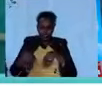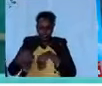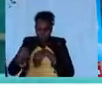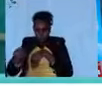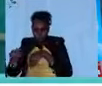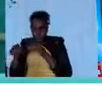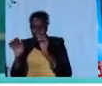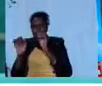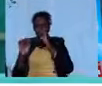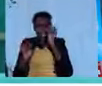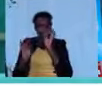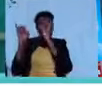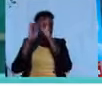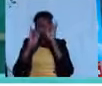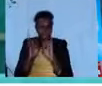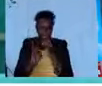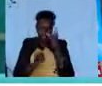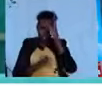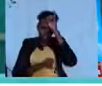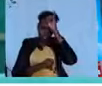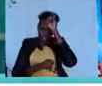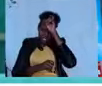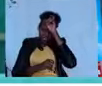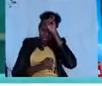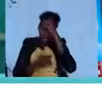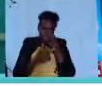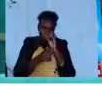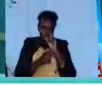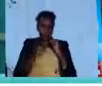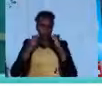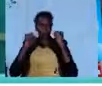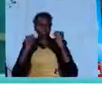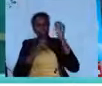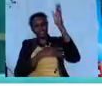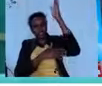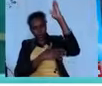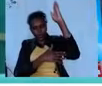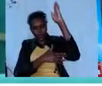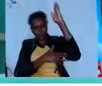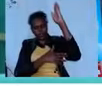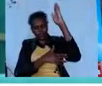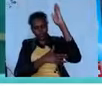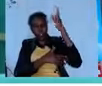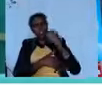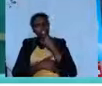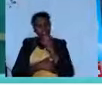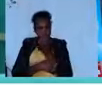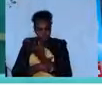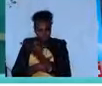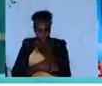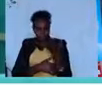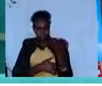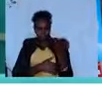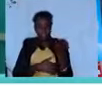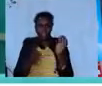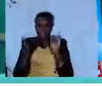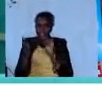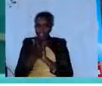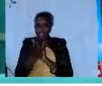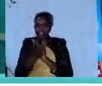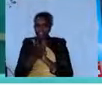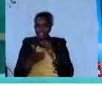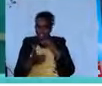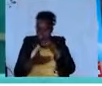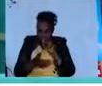the gods of Egypt or the Almighty God. He informed them that he and